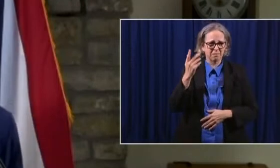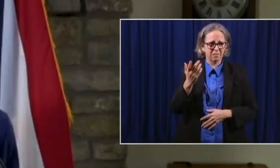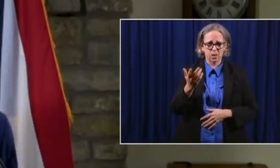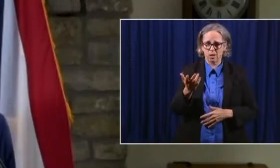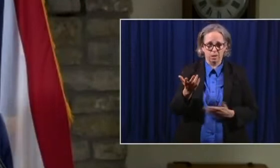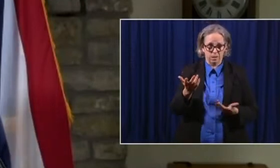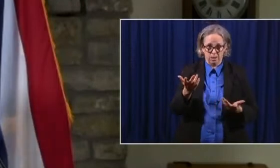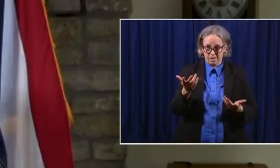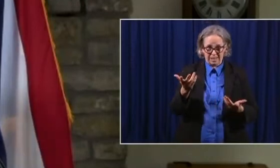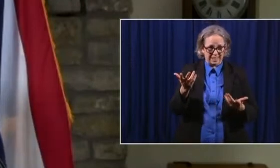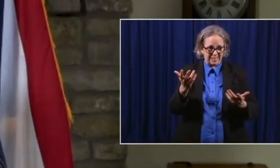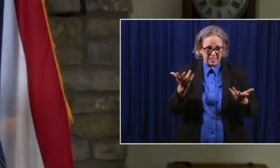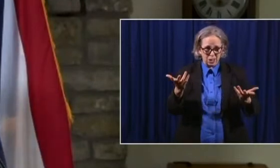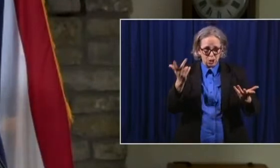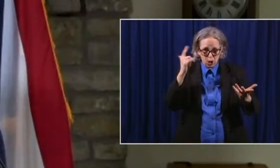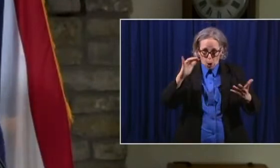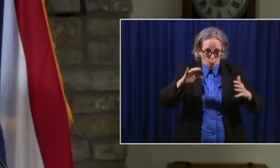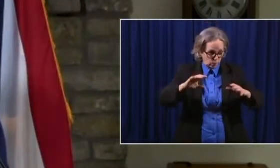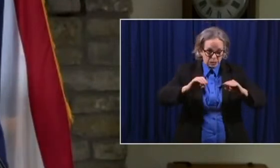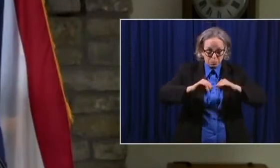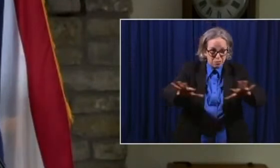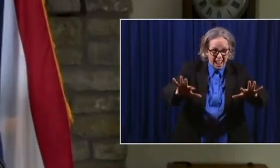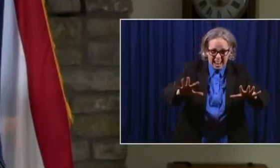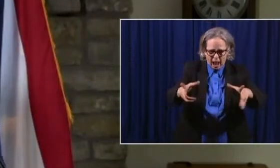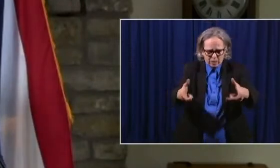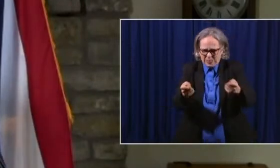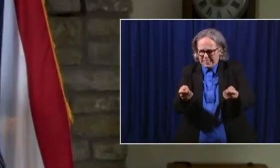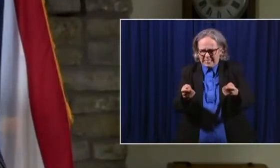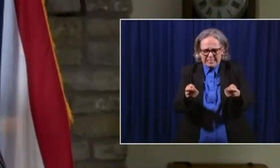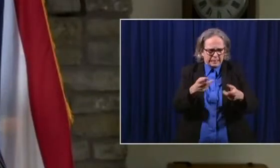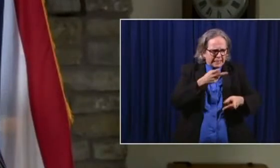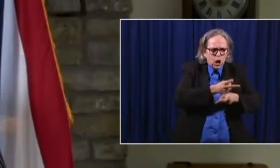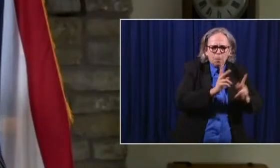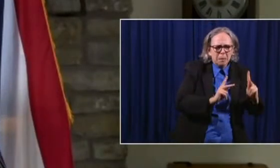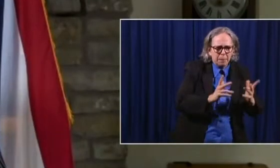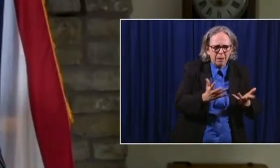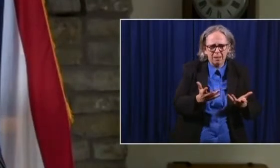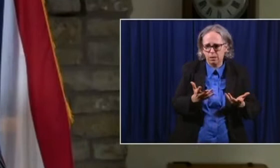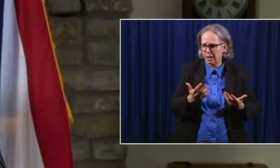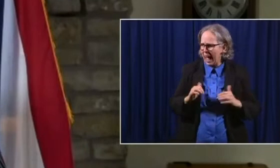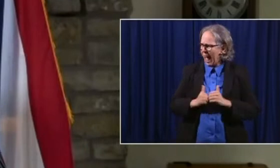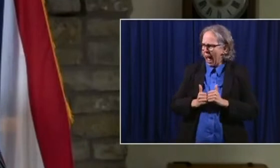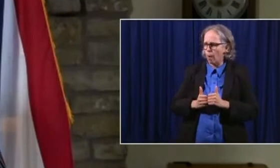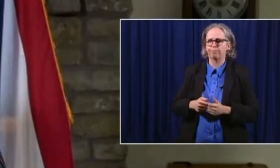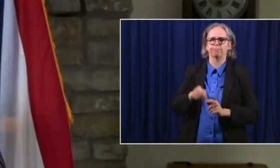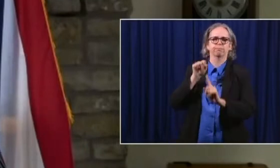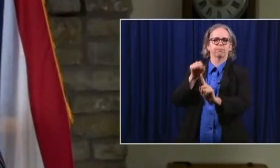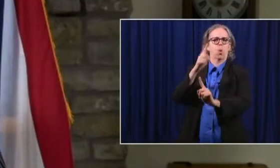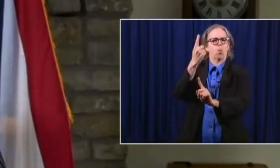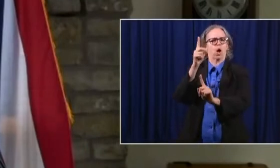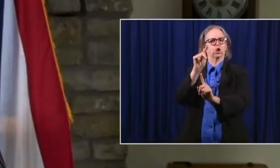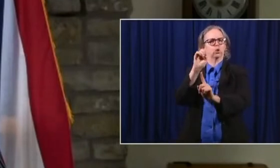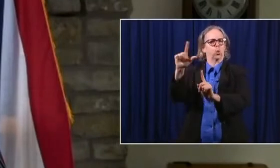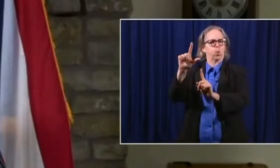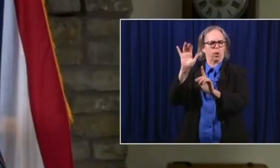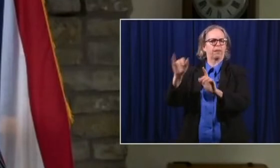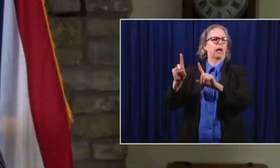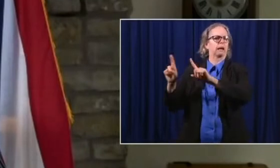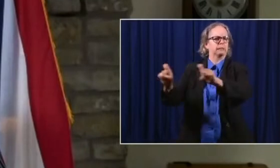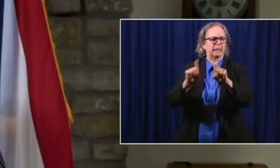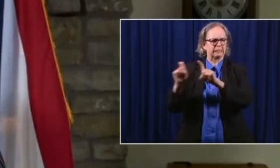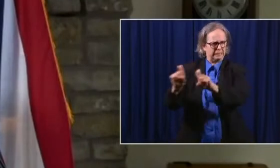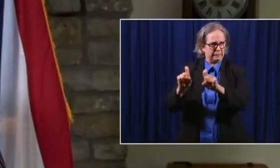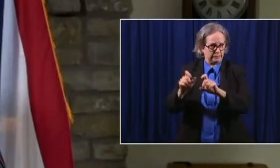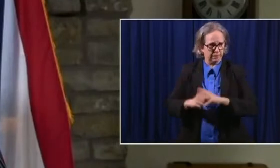of our citizens is, of course, to have testing as widespread as we can make it.